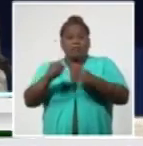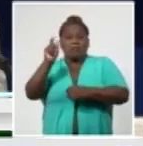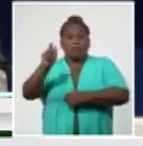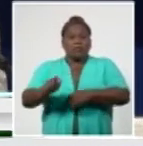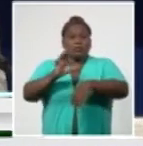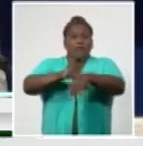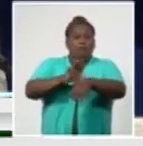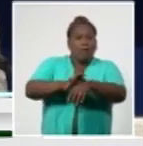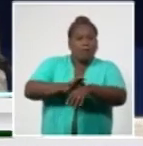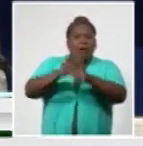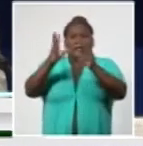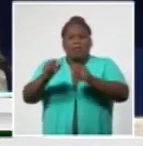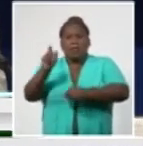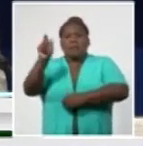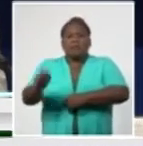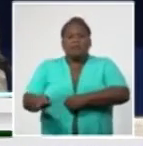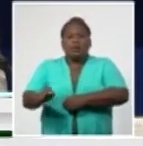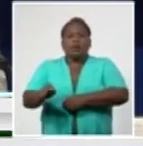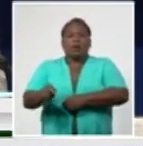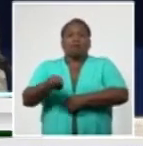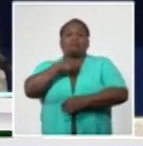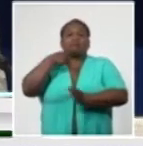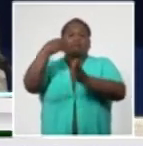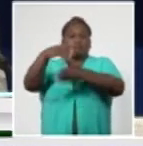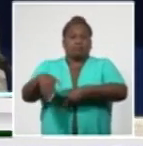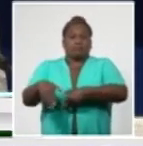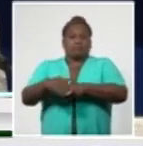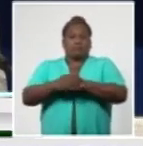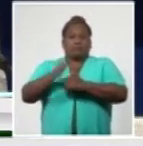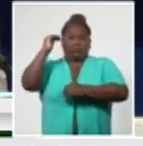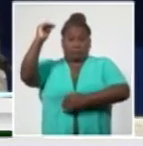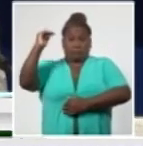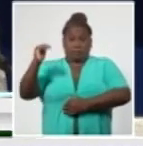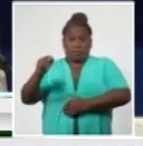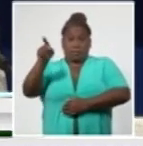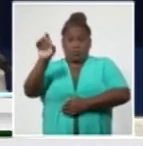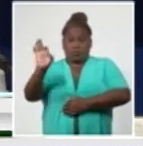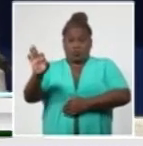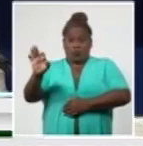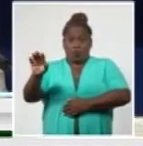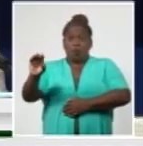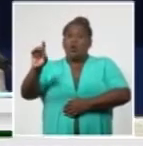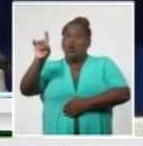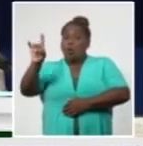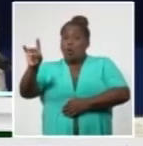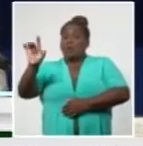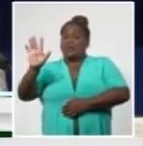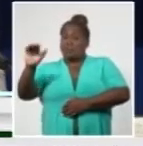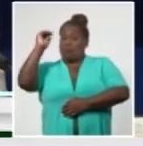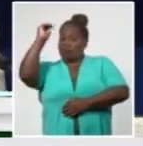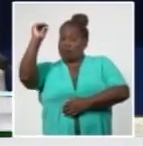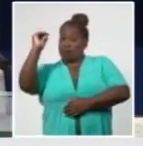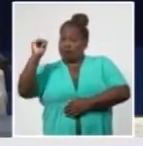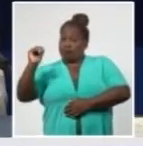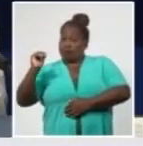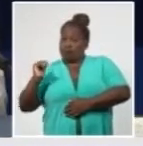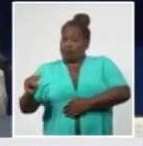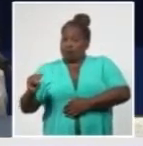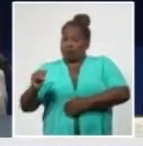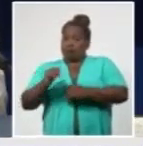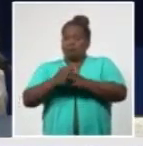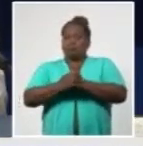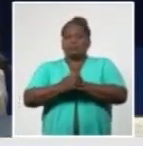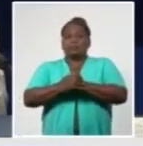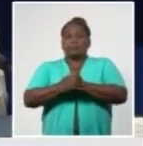countries of the Americas. This is the place it holds according to its number of confirmed cases and deaths, at